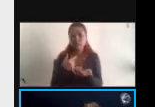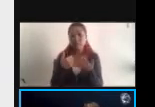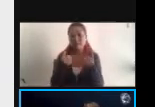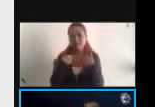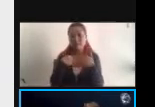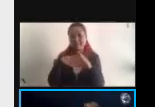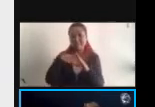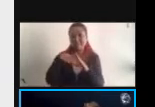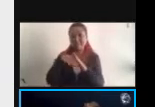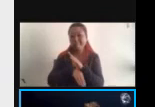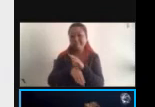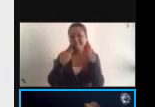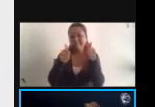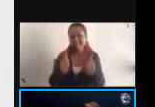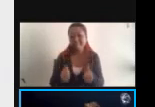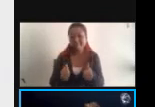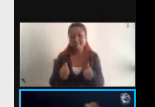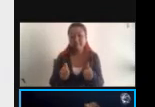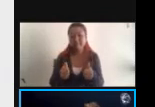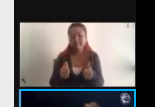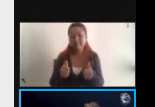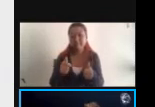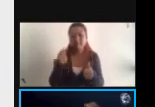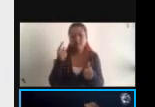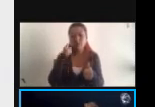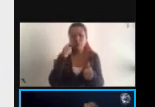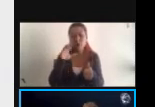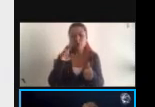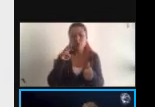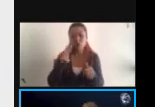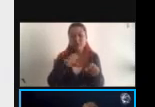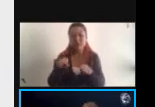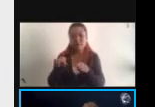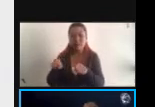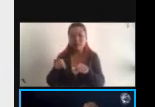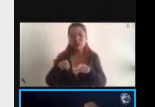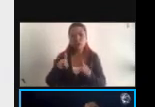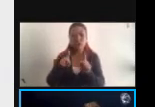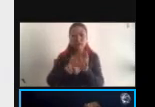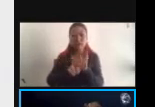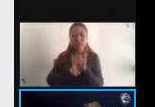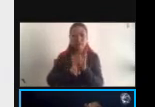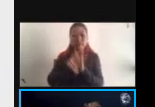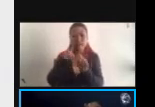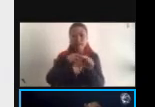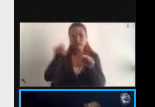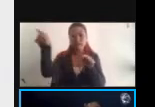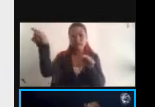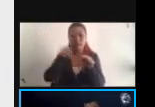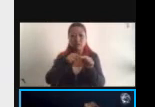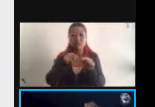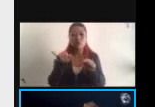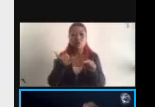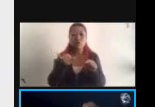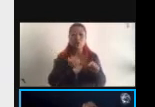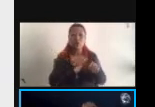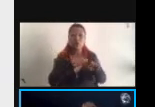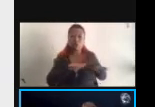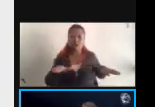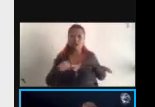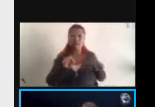degradation of crew capability in flight, for example. It can also happen in the ground with things